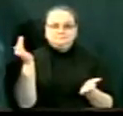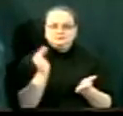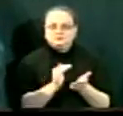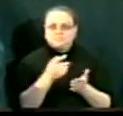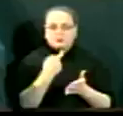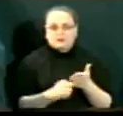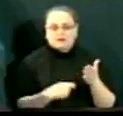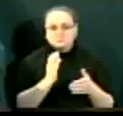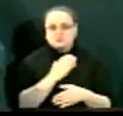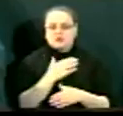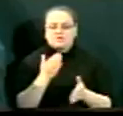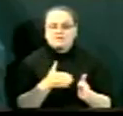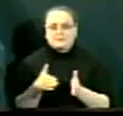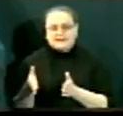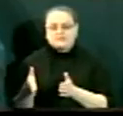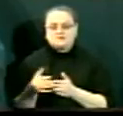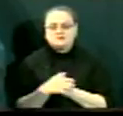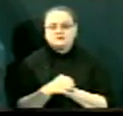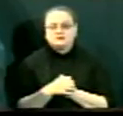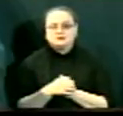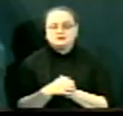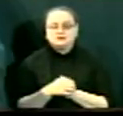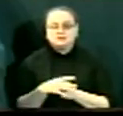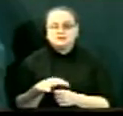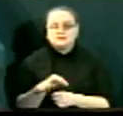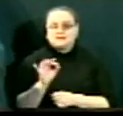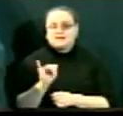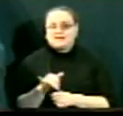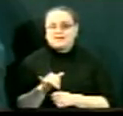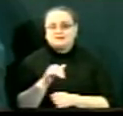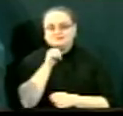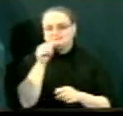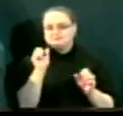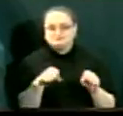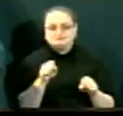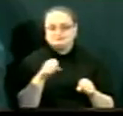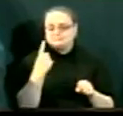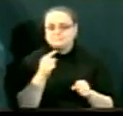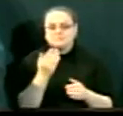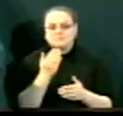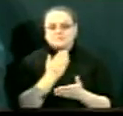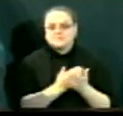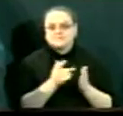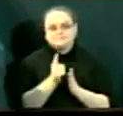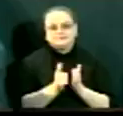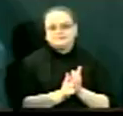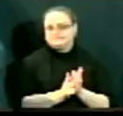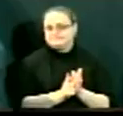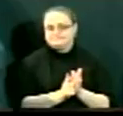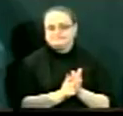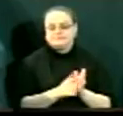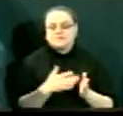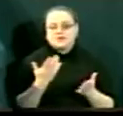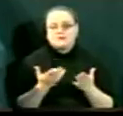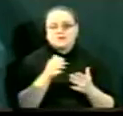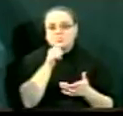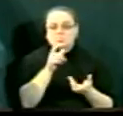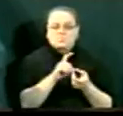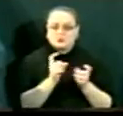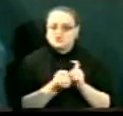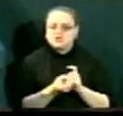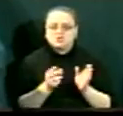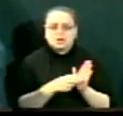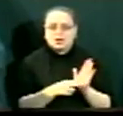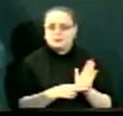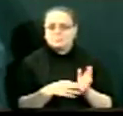cost of our plan, just to find out that it was not possible for some legal term. Even though we weren't changing the contract, we were